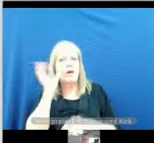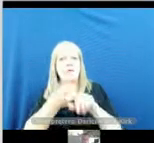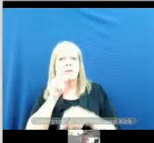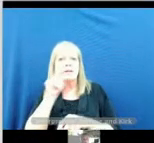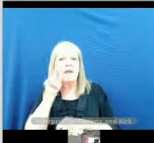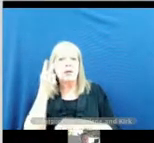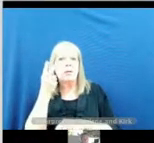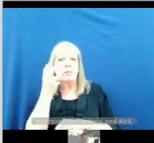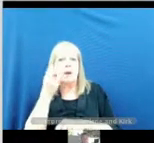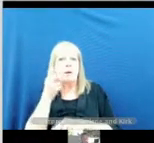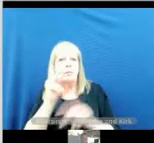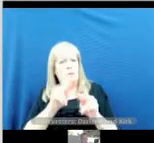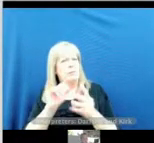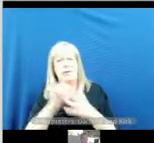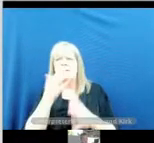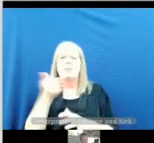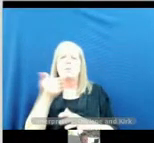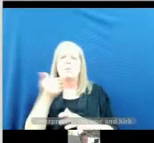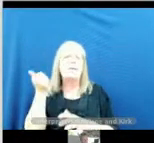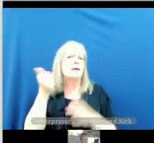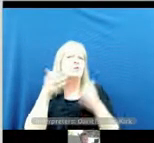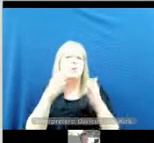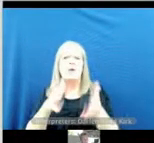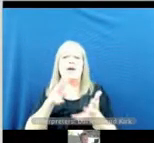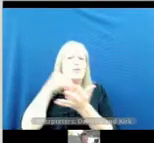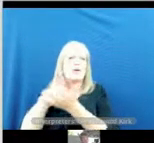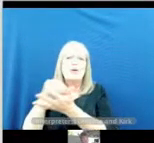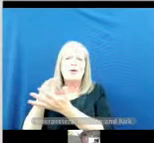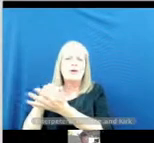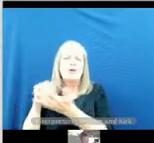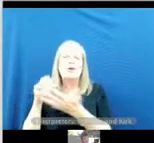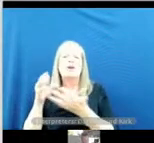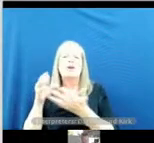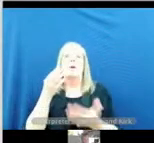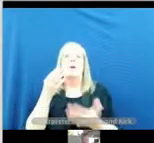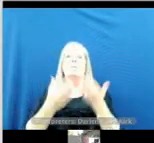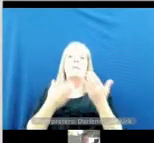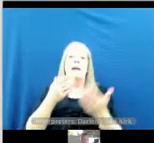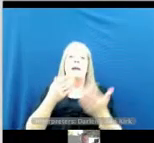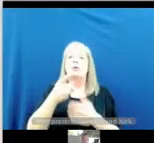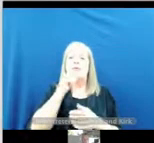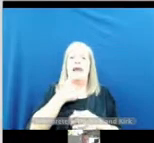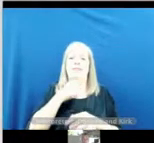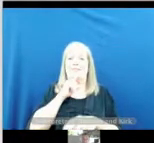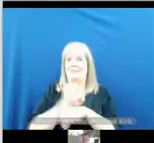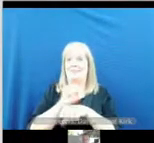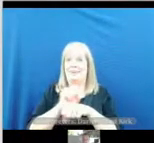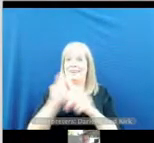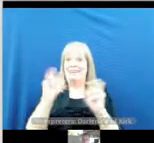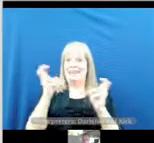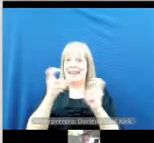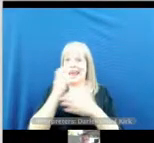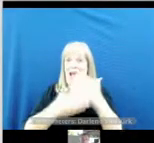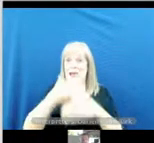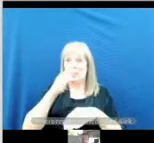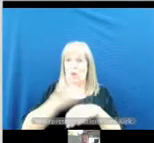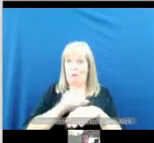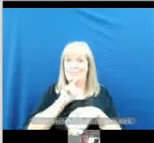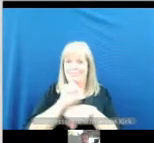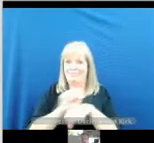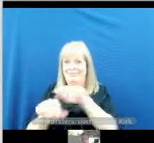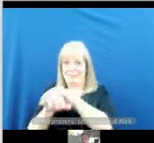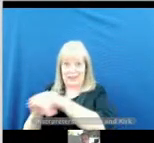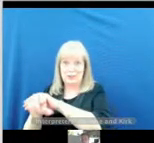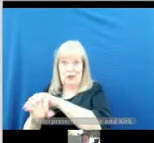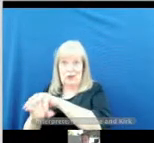So while people may not have that hands-on, literally, hands-on experience communicating with deafblind people, at least to